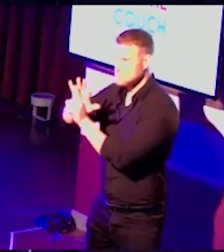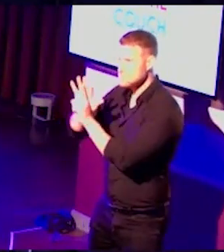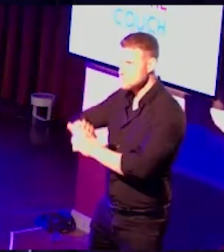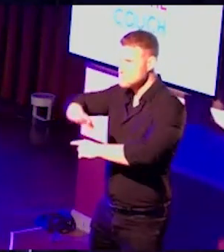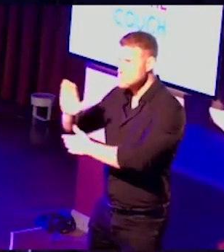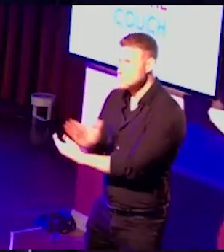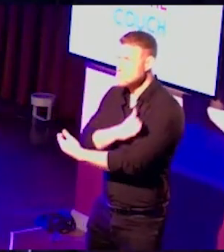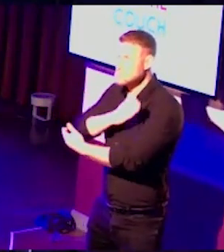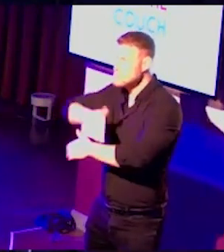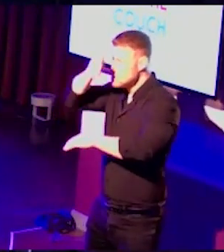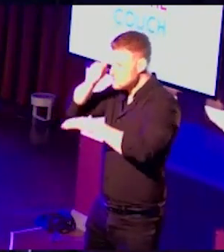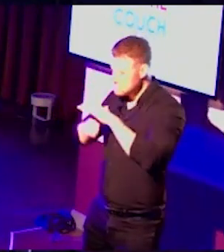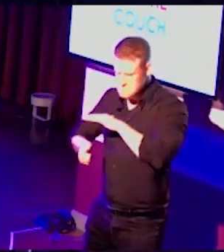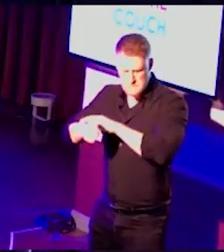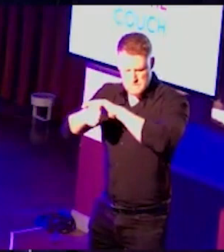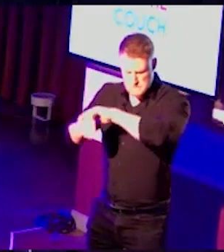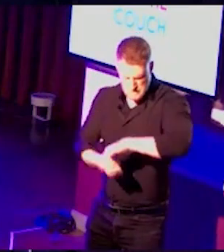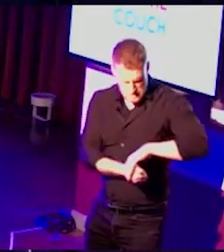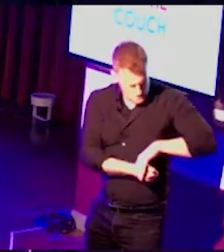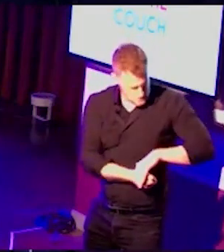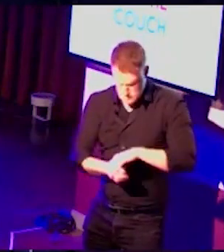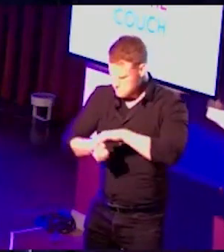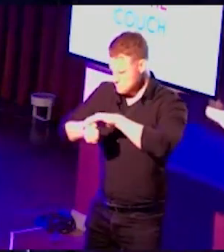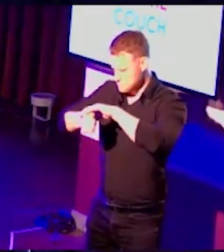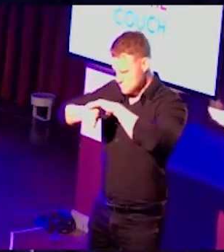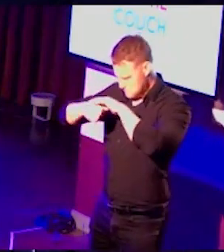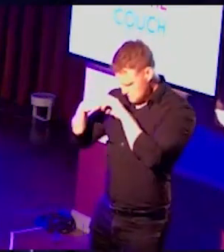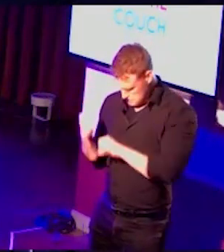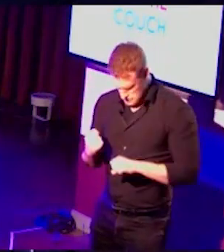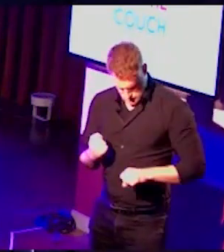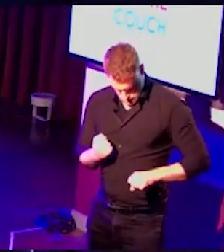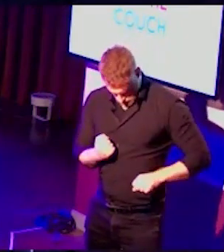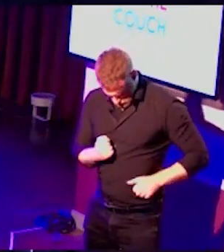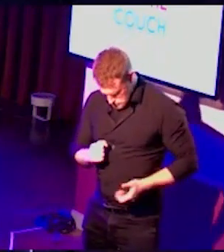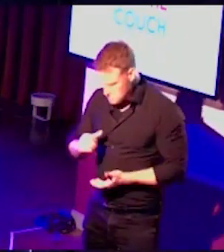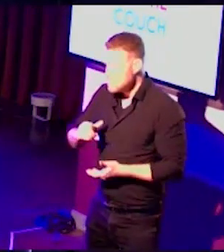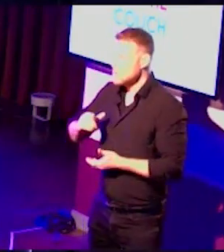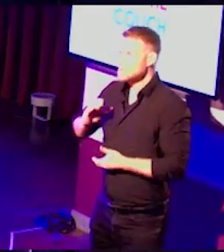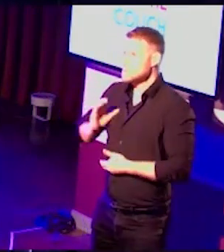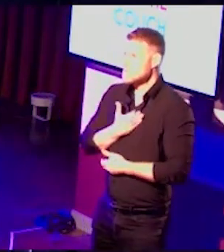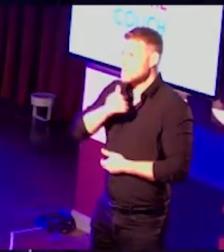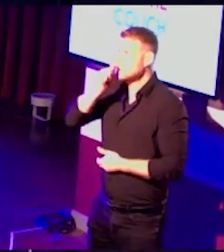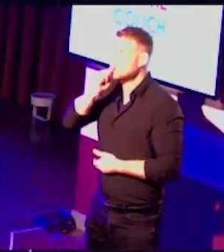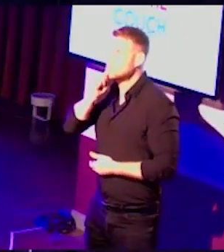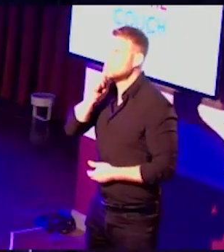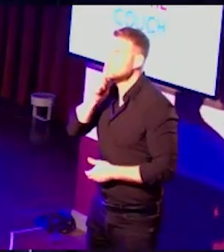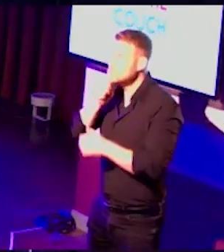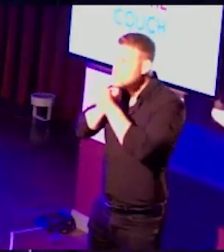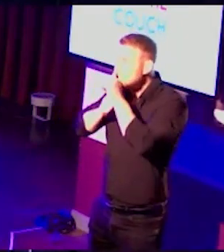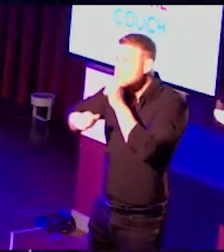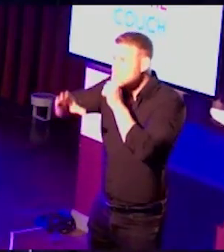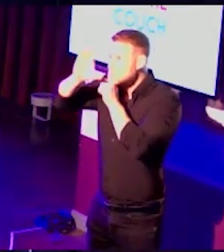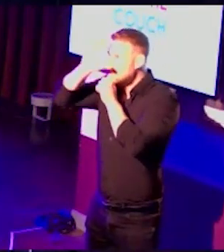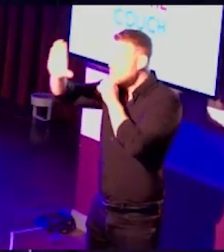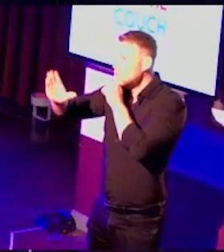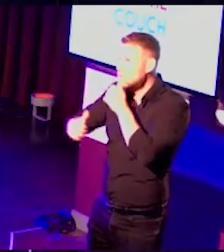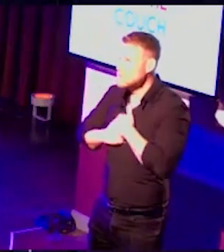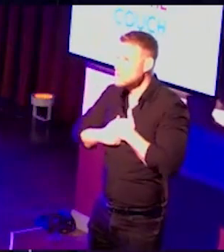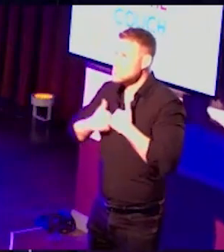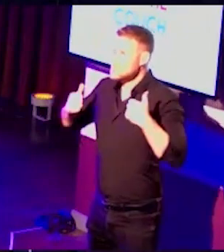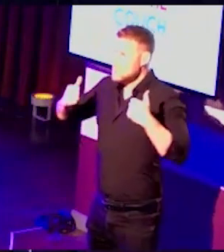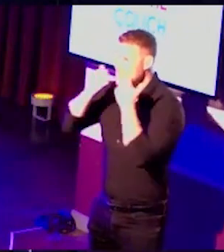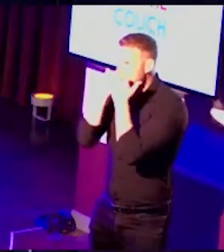that music was so bold. But in our suffering, I'll sing and I will sing